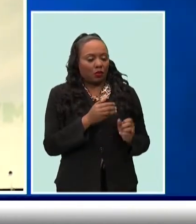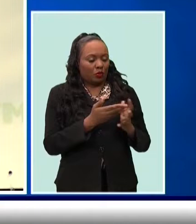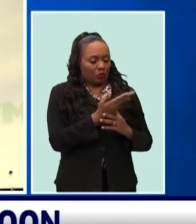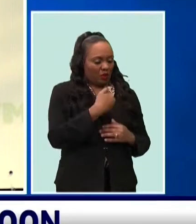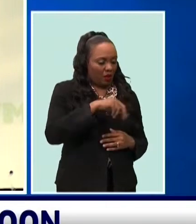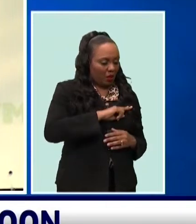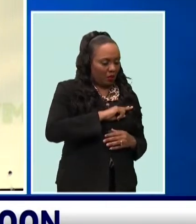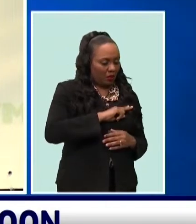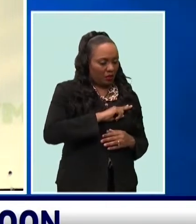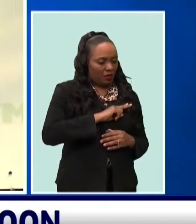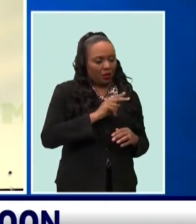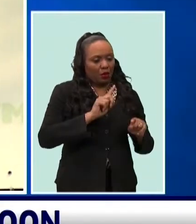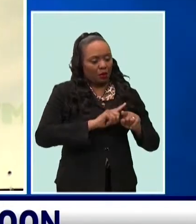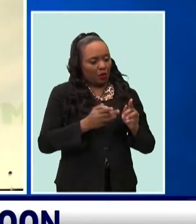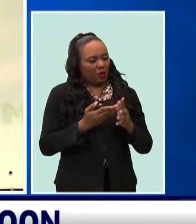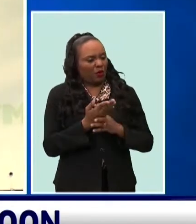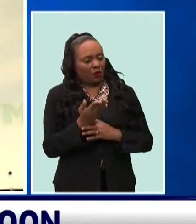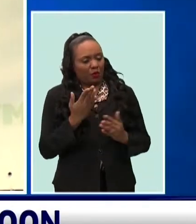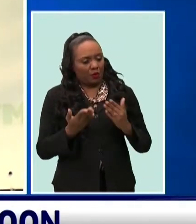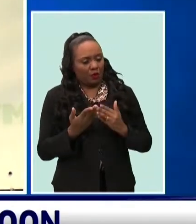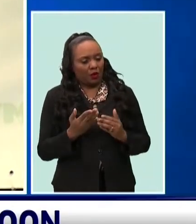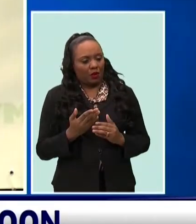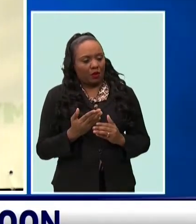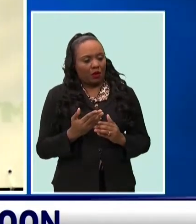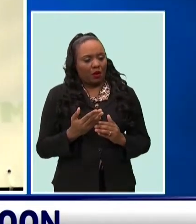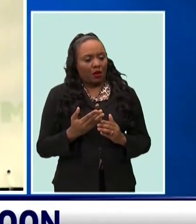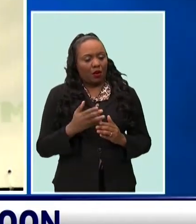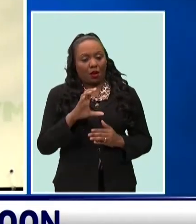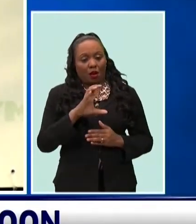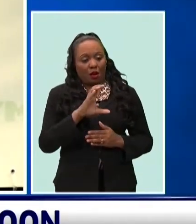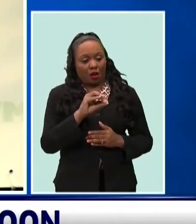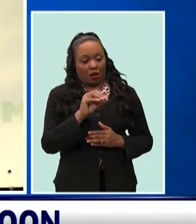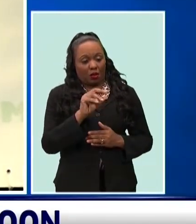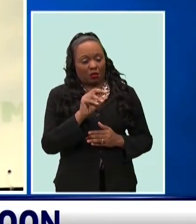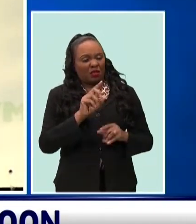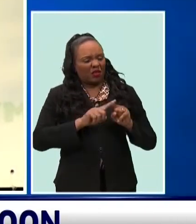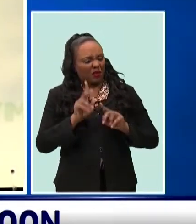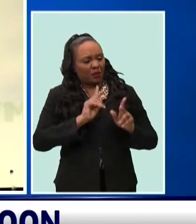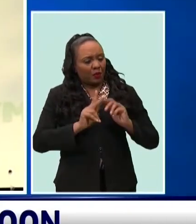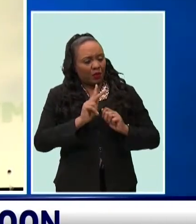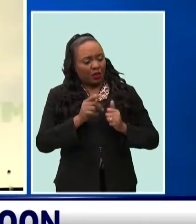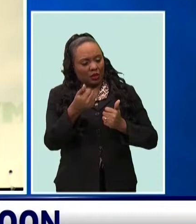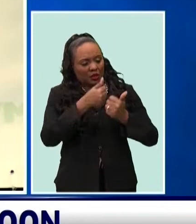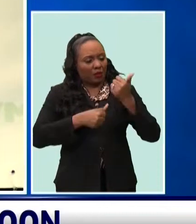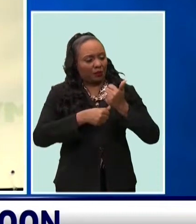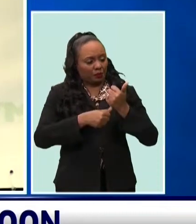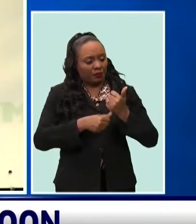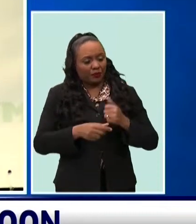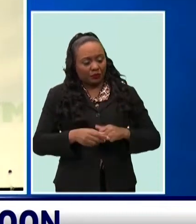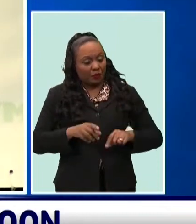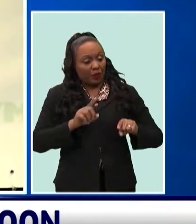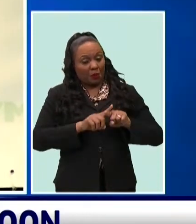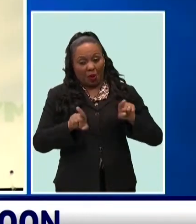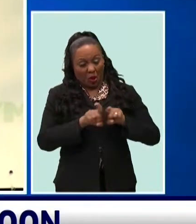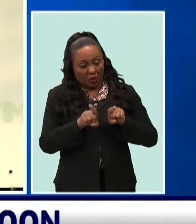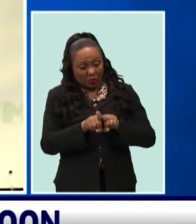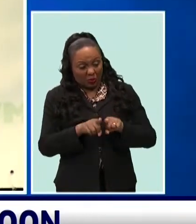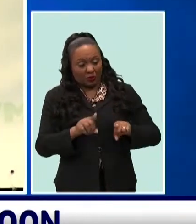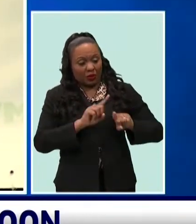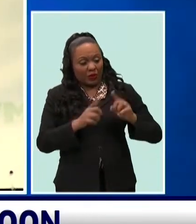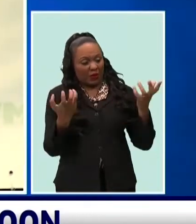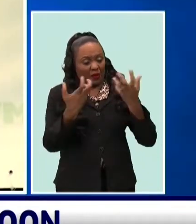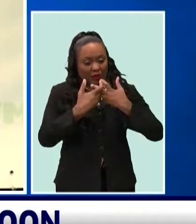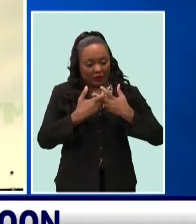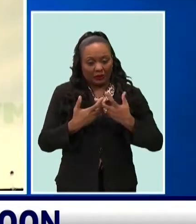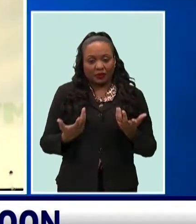contractor, through our different subcontractors, but also via the different partners we are currently